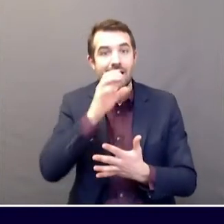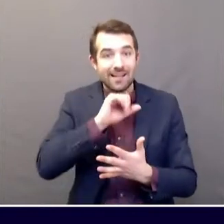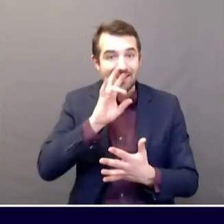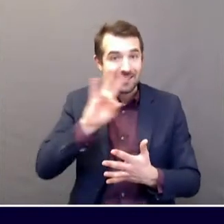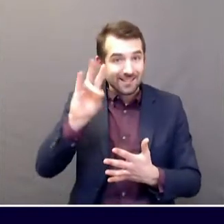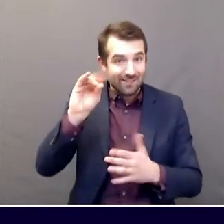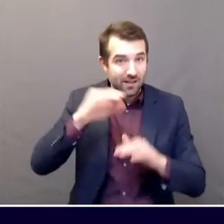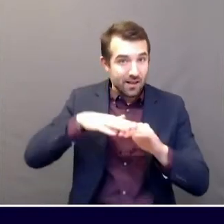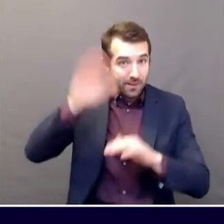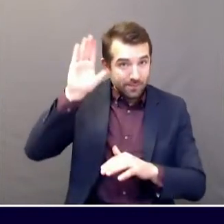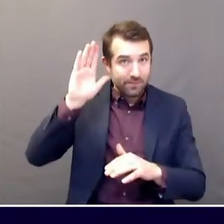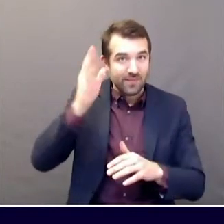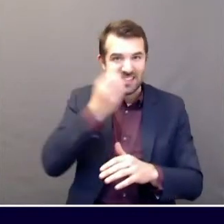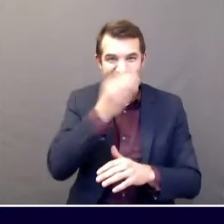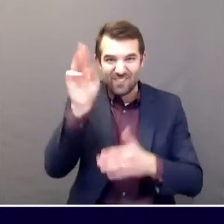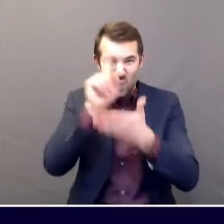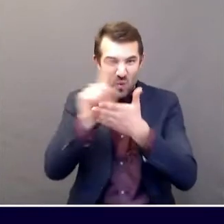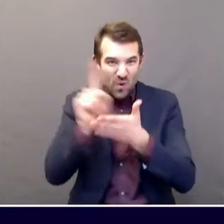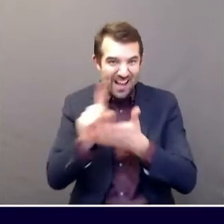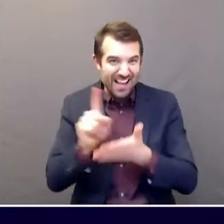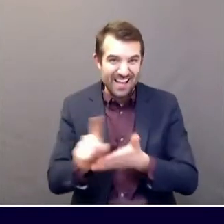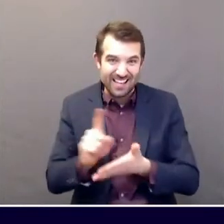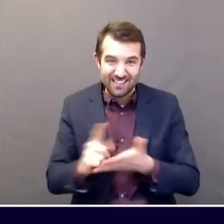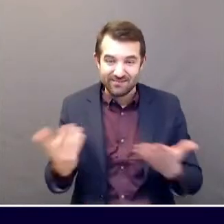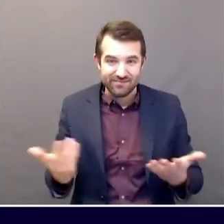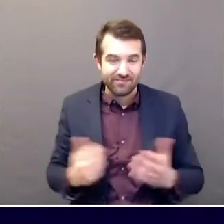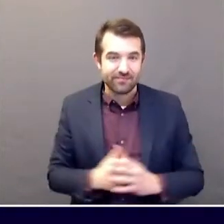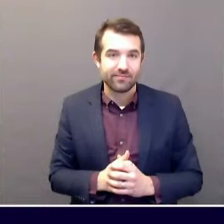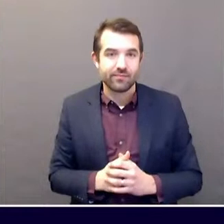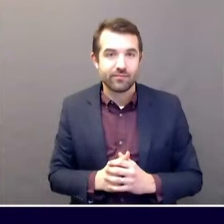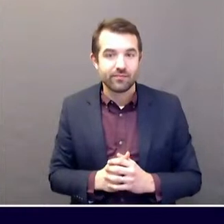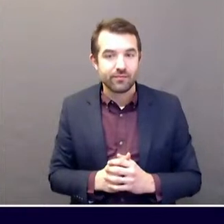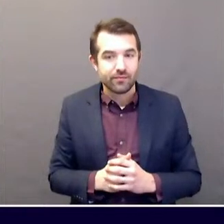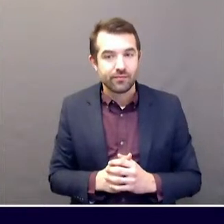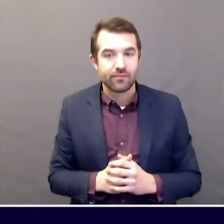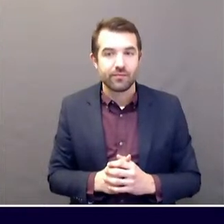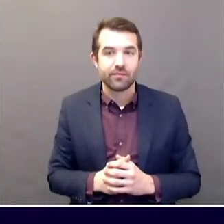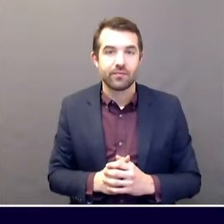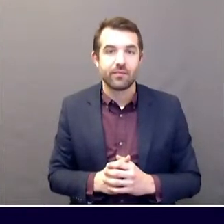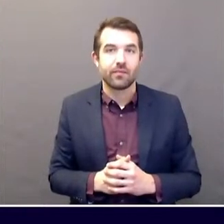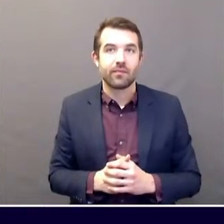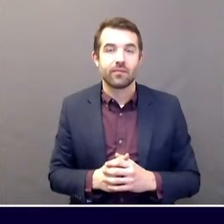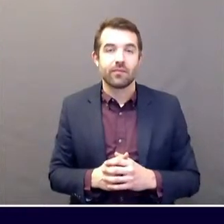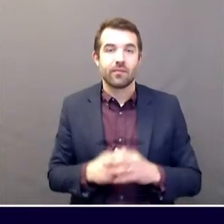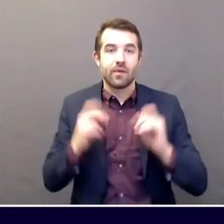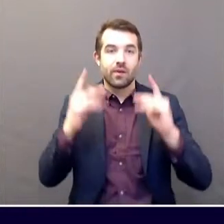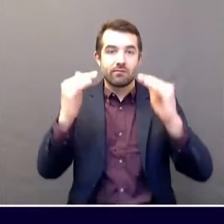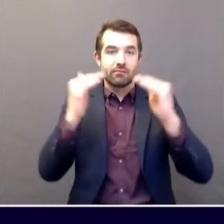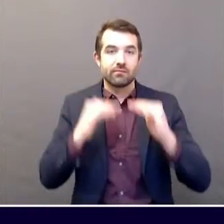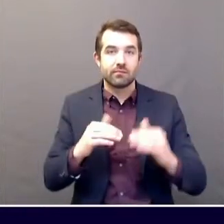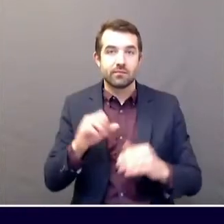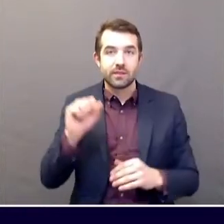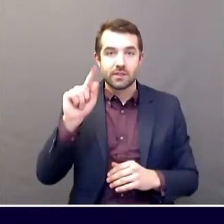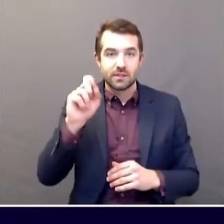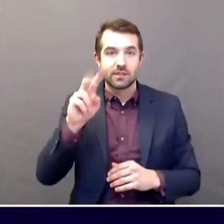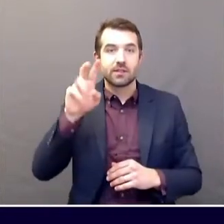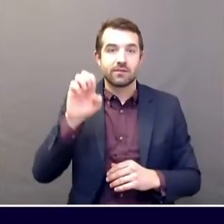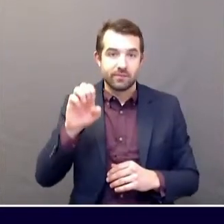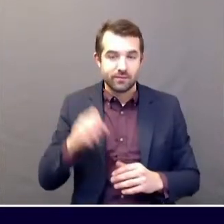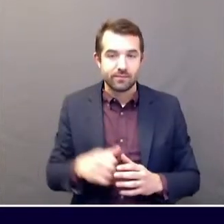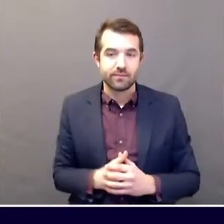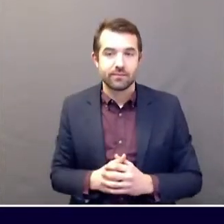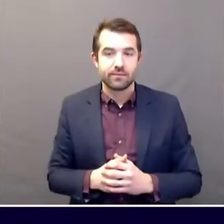Right. Great, thank you. Thanks, Allison. Let me turn it over to Steve Betts now. Hi, Dr.